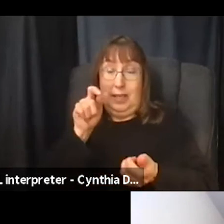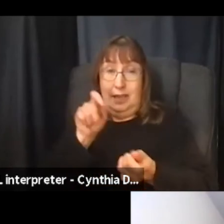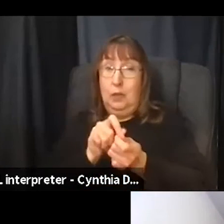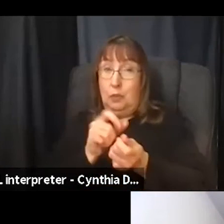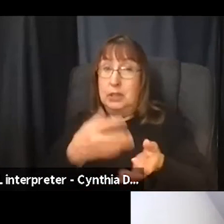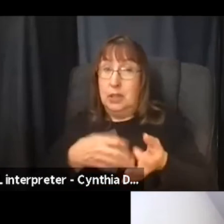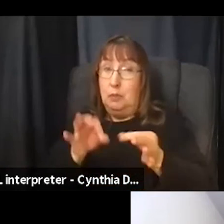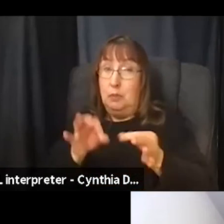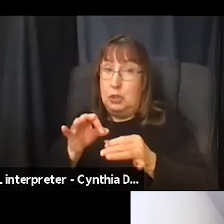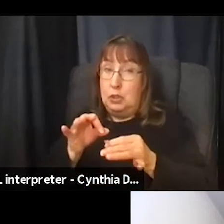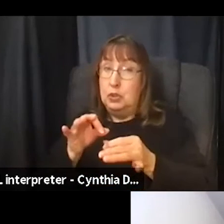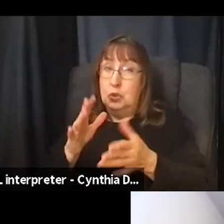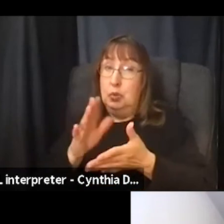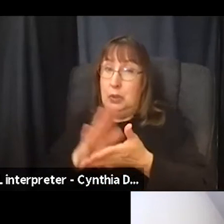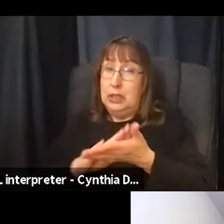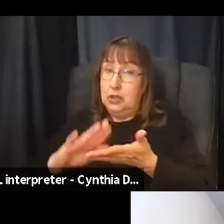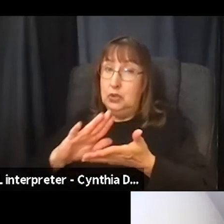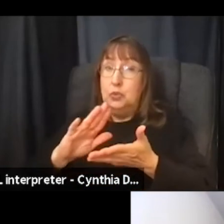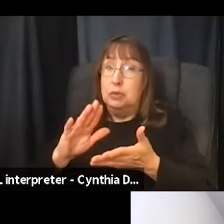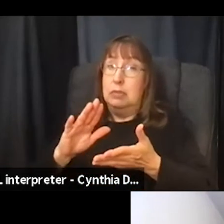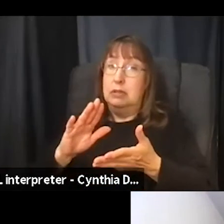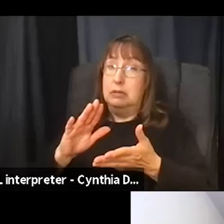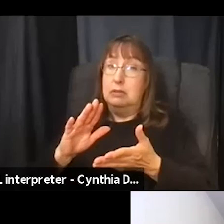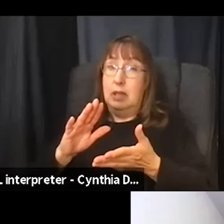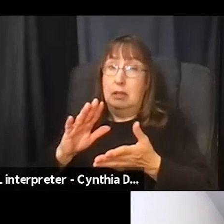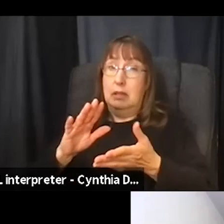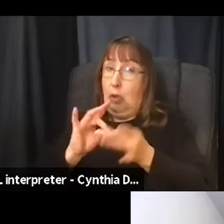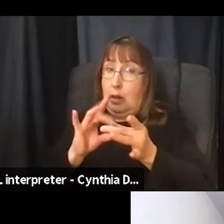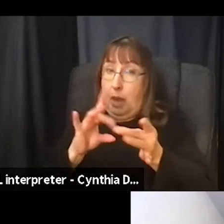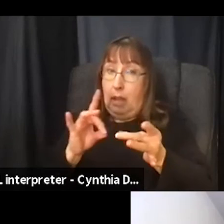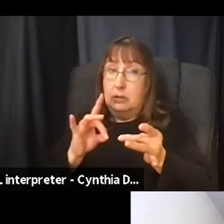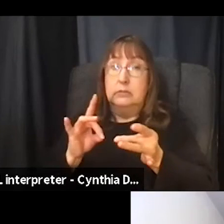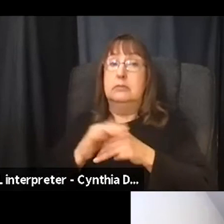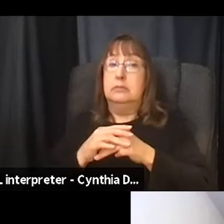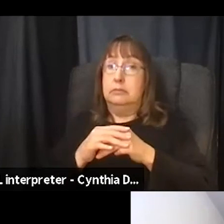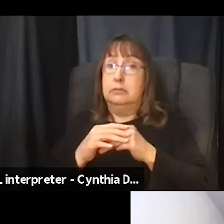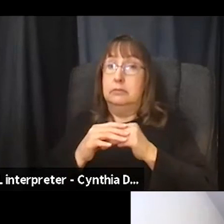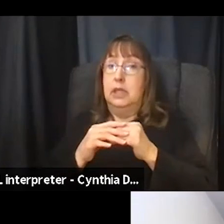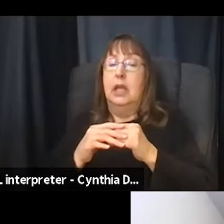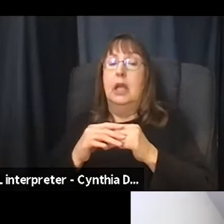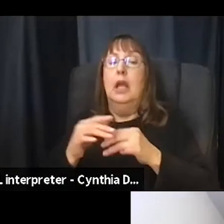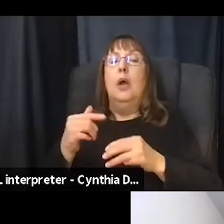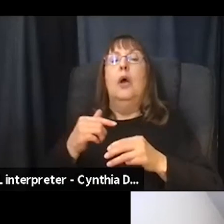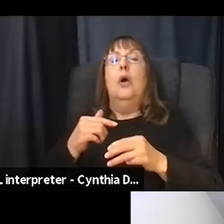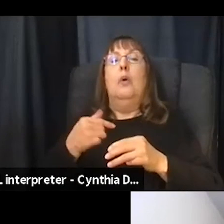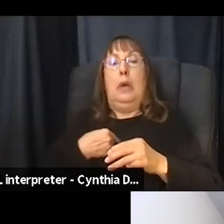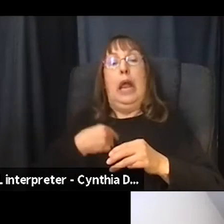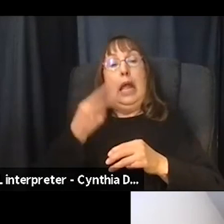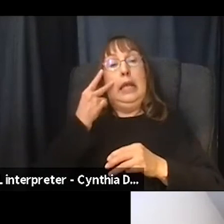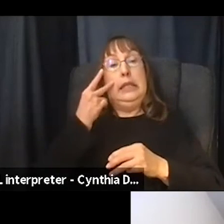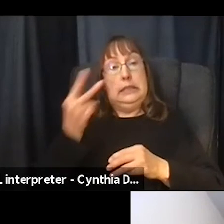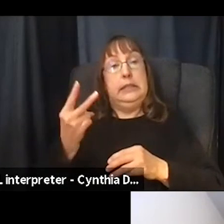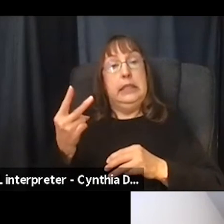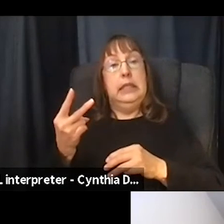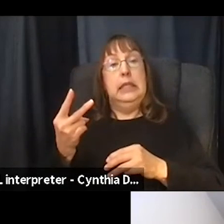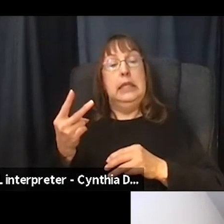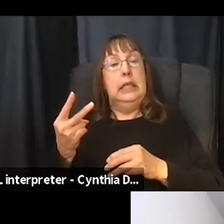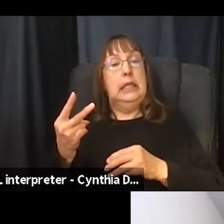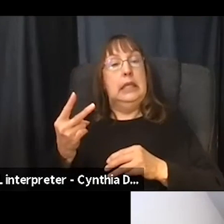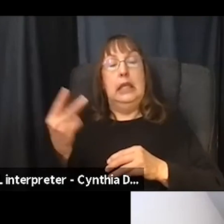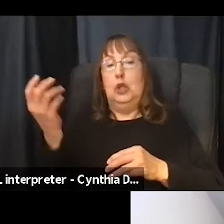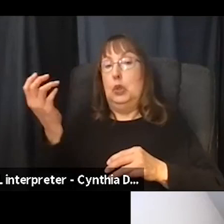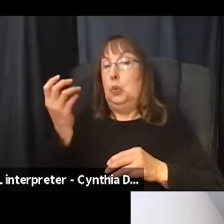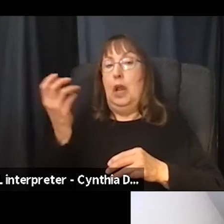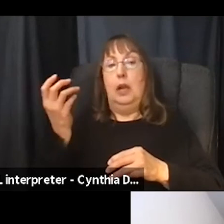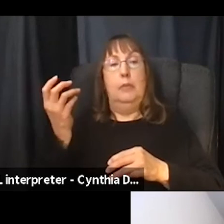because they talk about it and show it. And when I see the incredible diversity of all